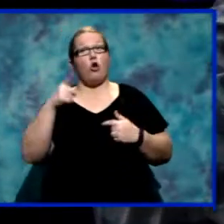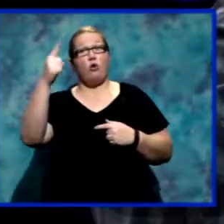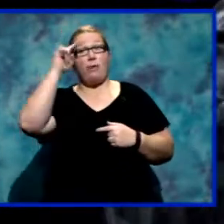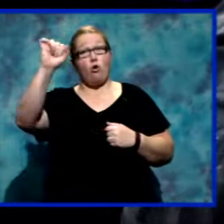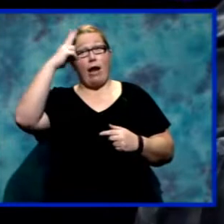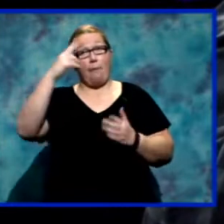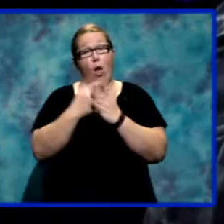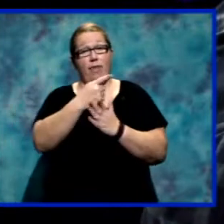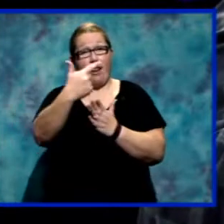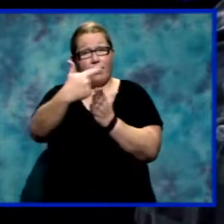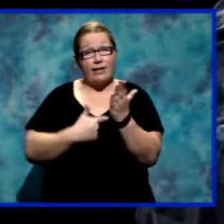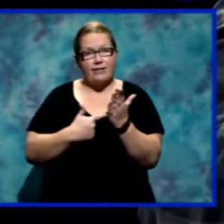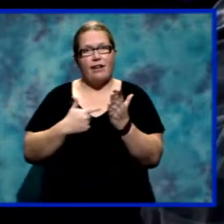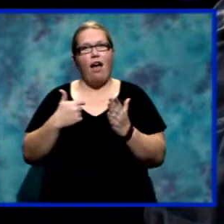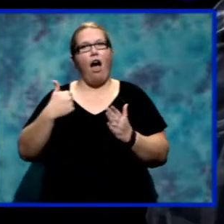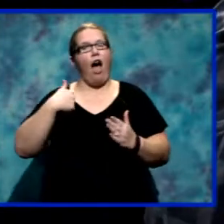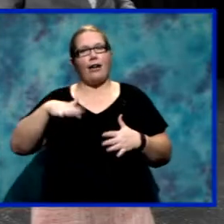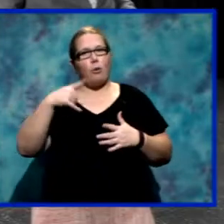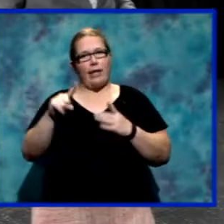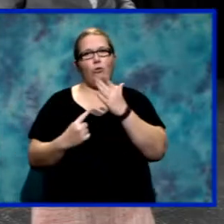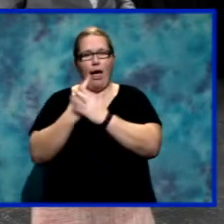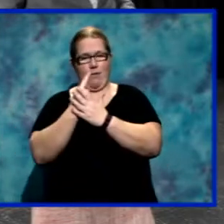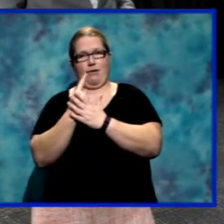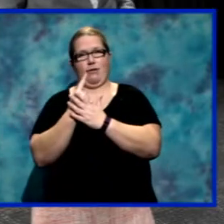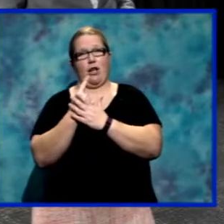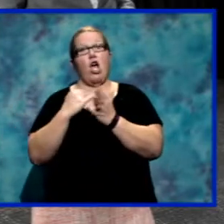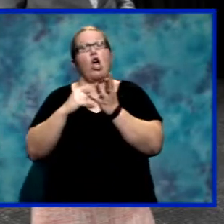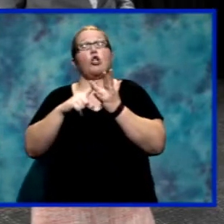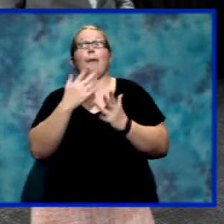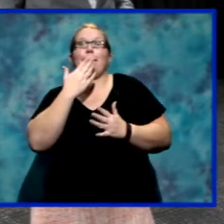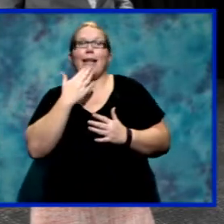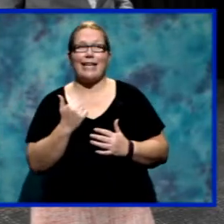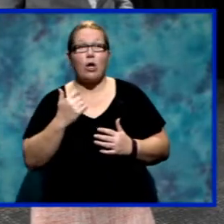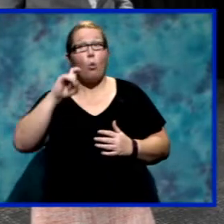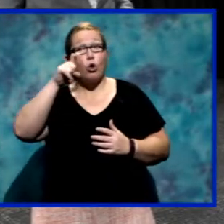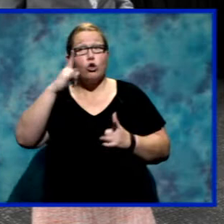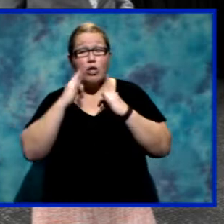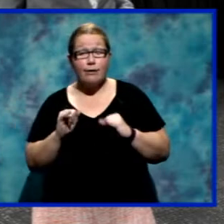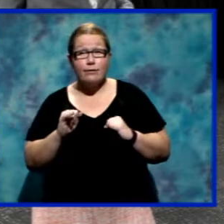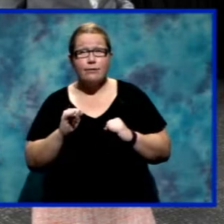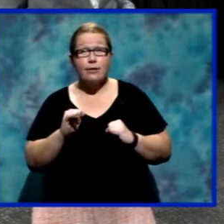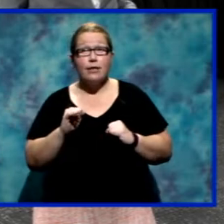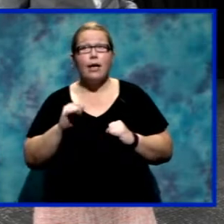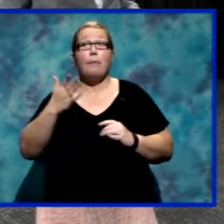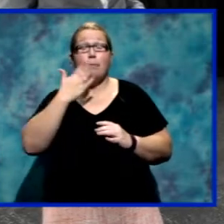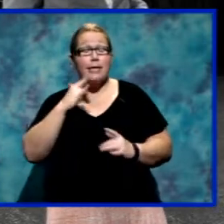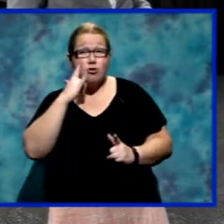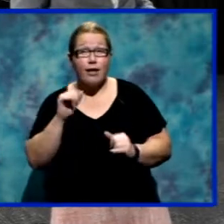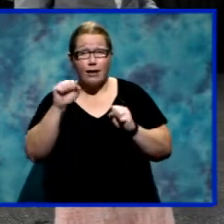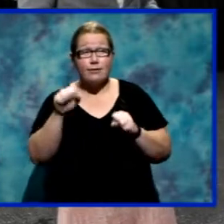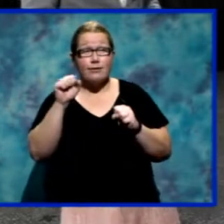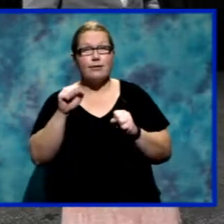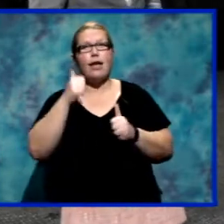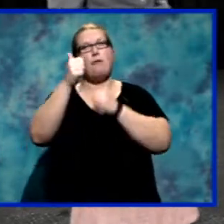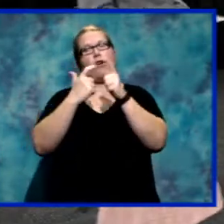it, and it's not. And I don't want that to happen. I don't want that to happen. So please, will you check? New Hope members?